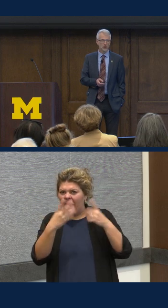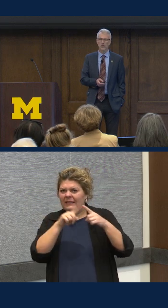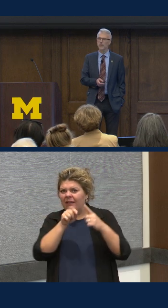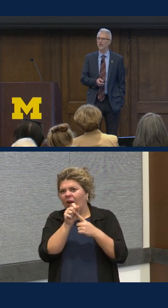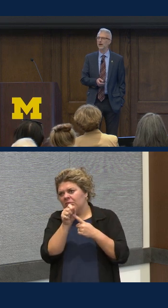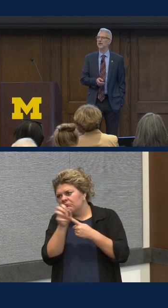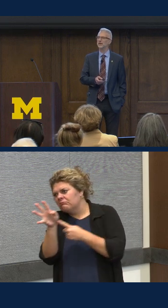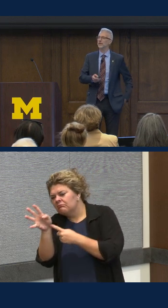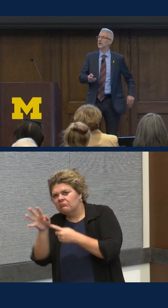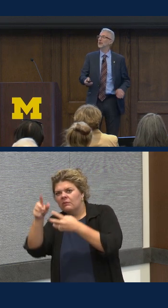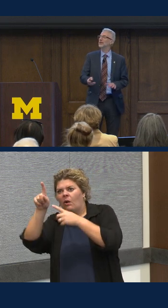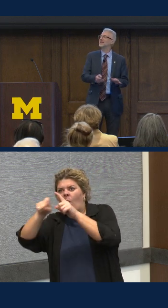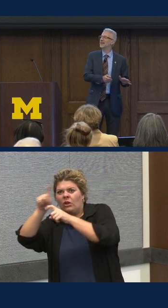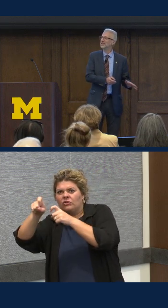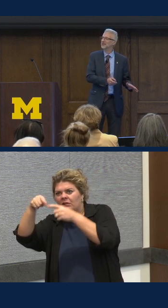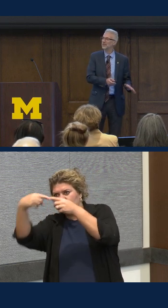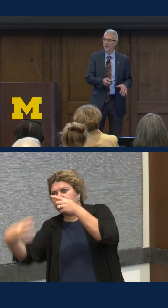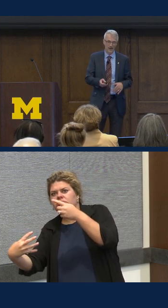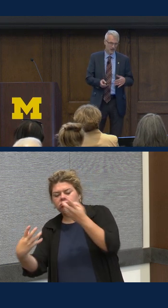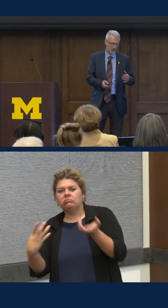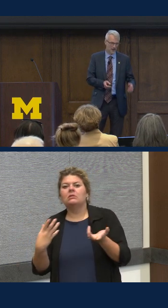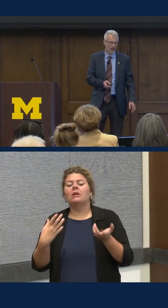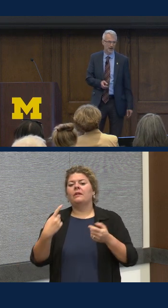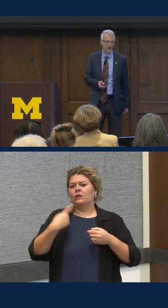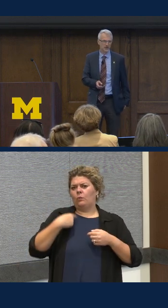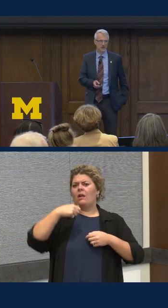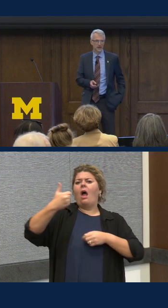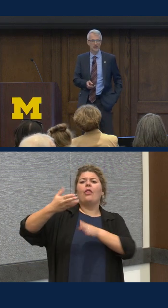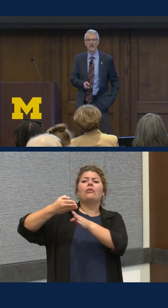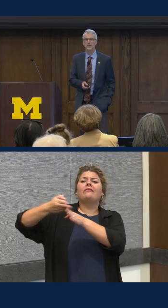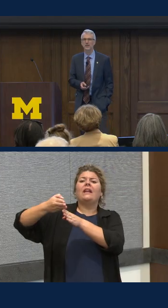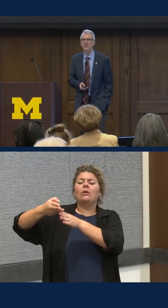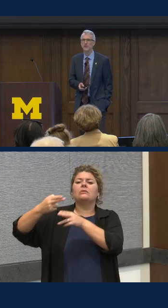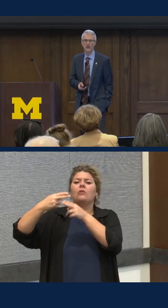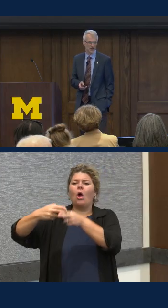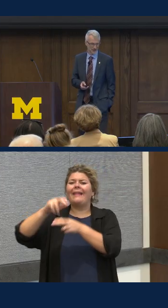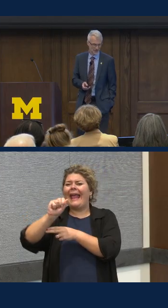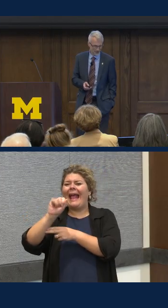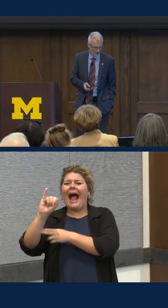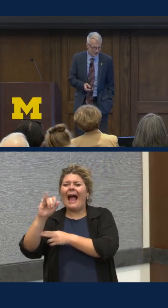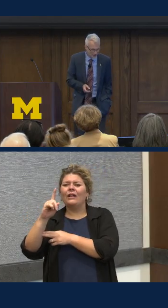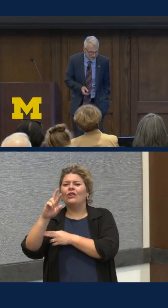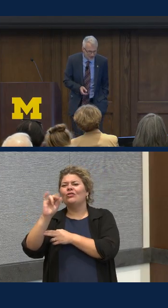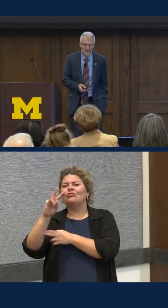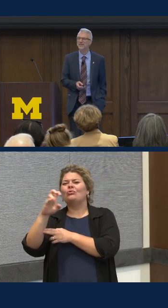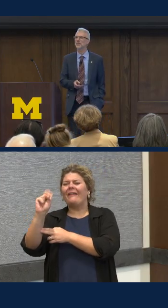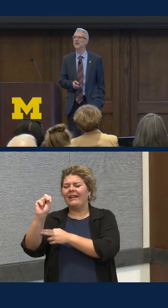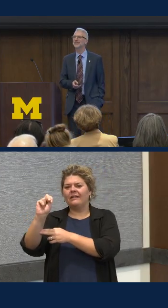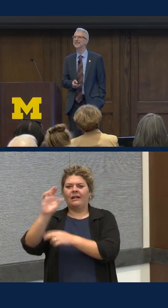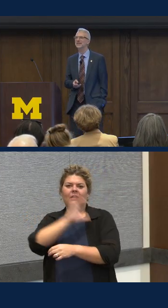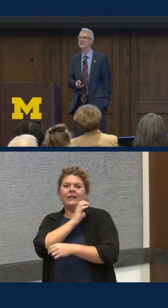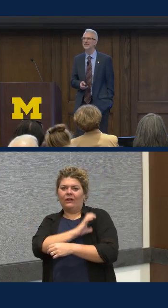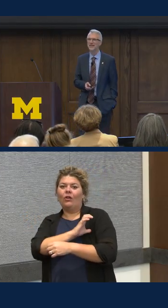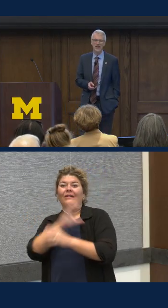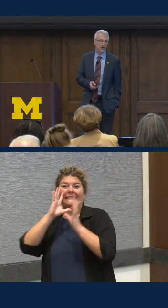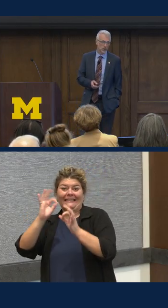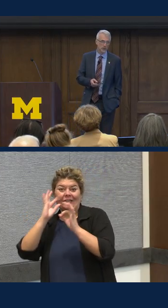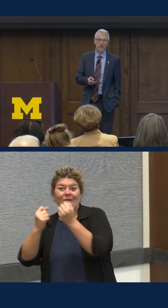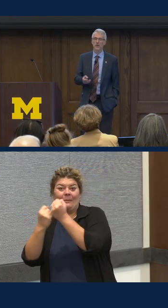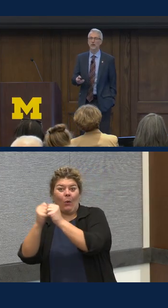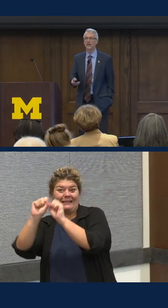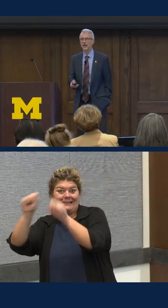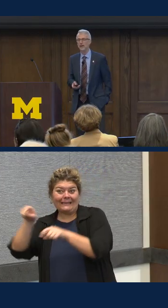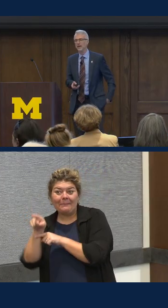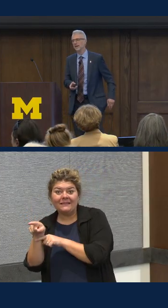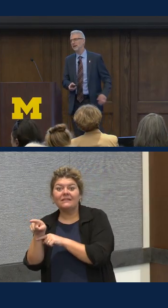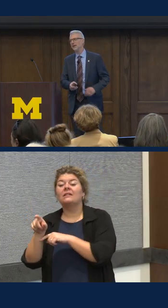And so there is a field adjacent to mine called AI-driven clinical decision support systems, where